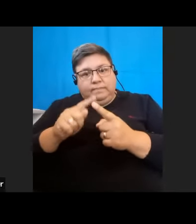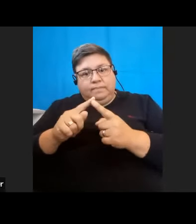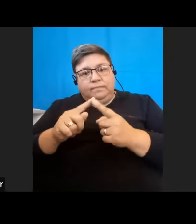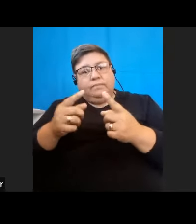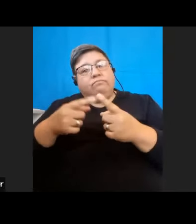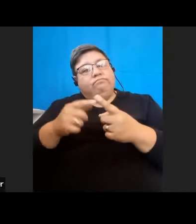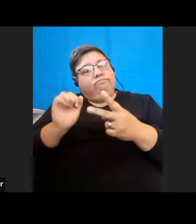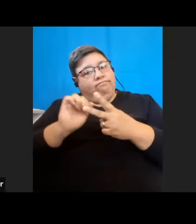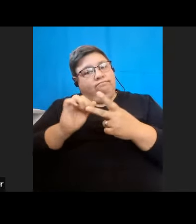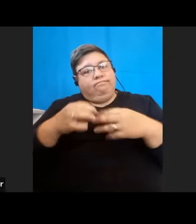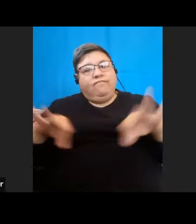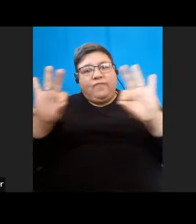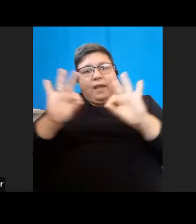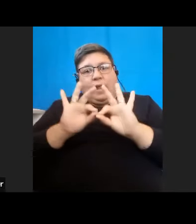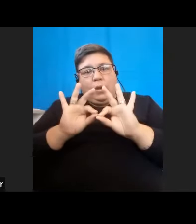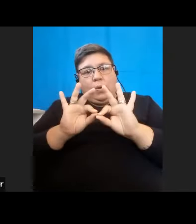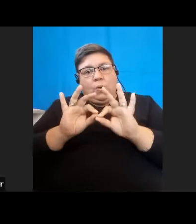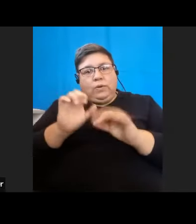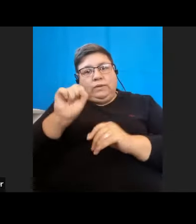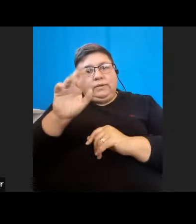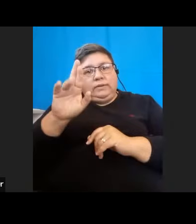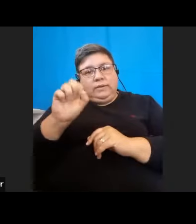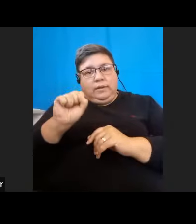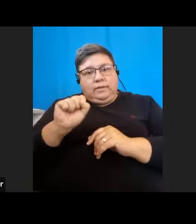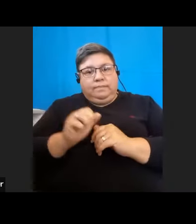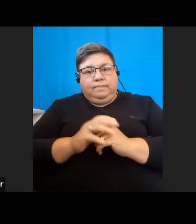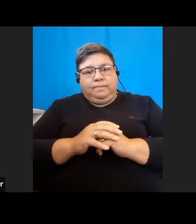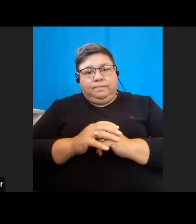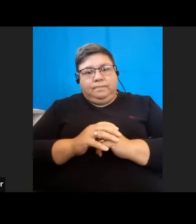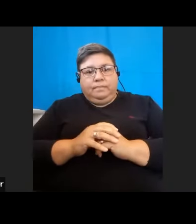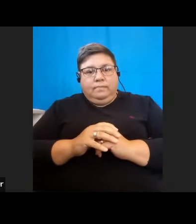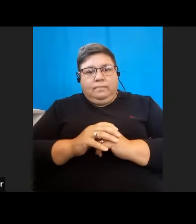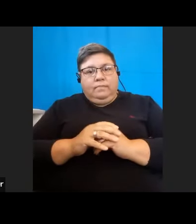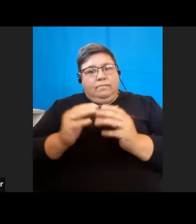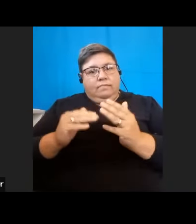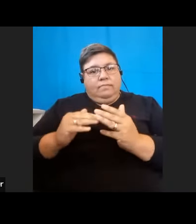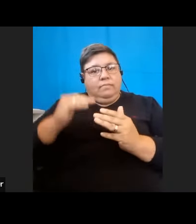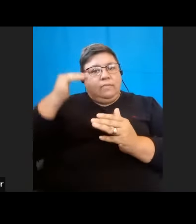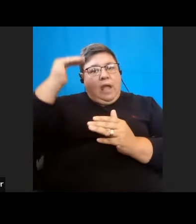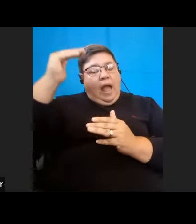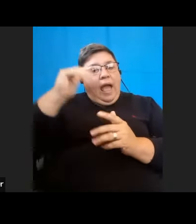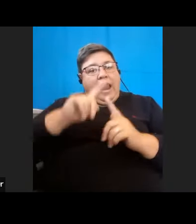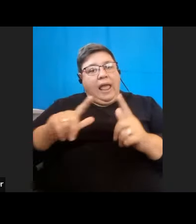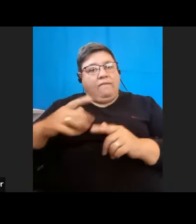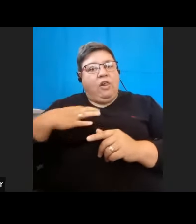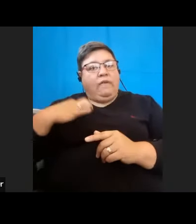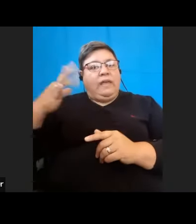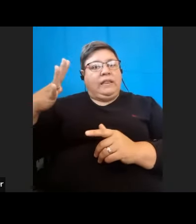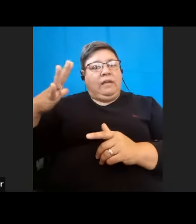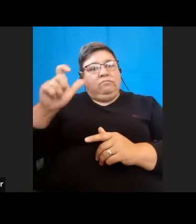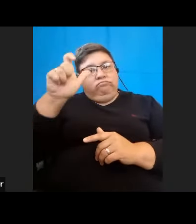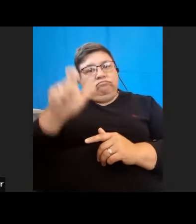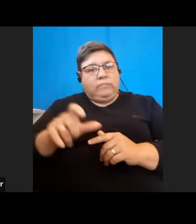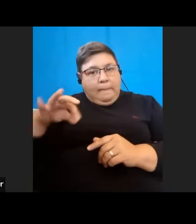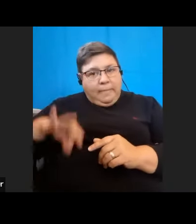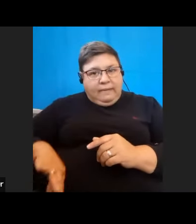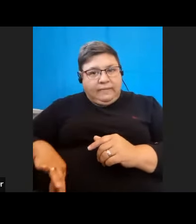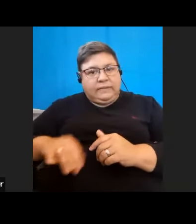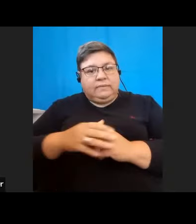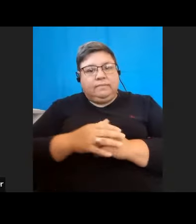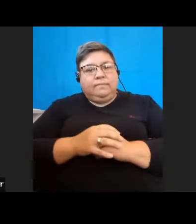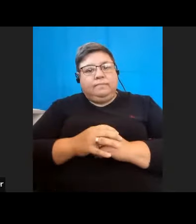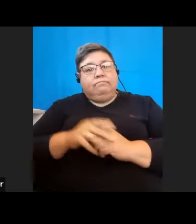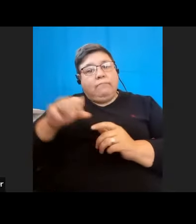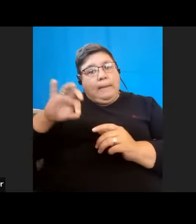values, and in that, high levels of integrity will be rewarded with benefits. These